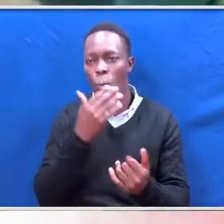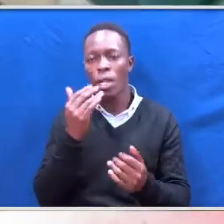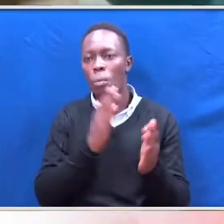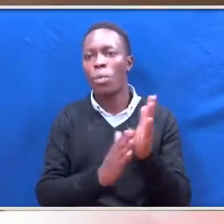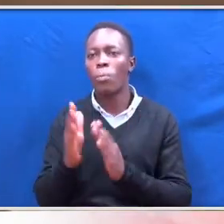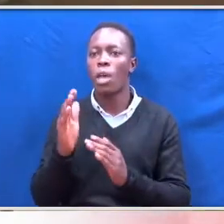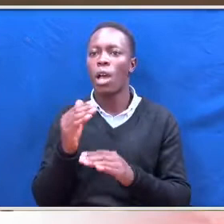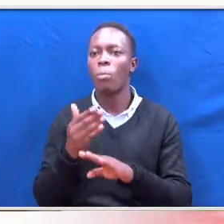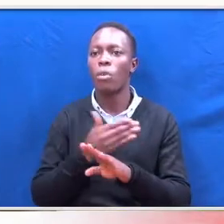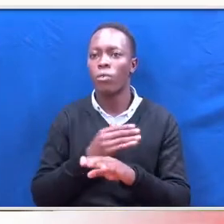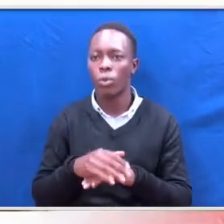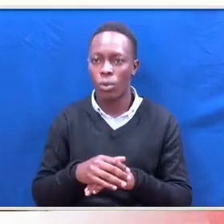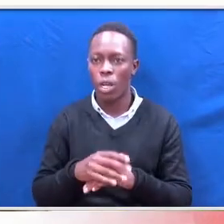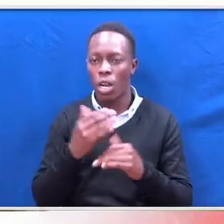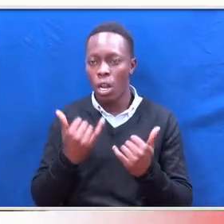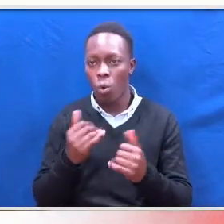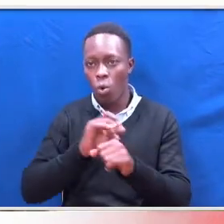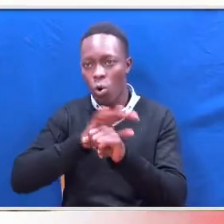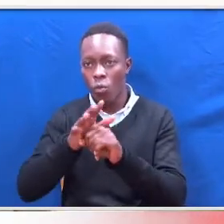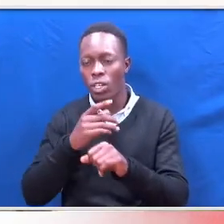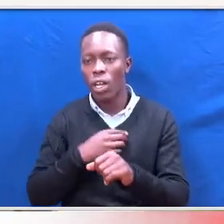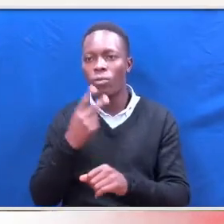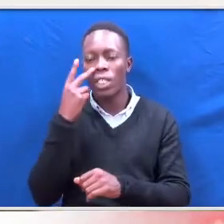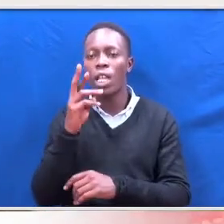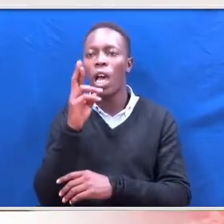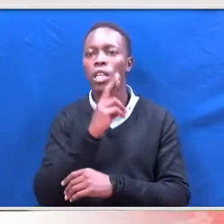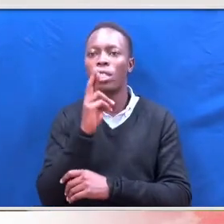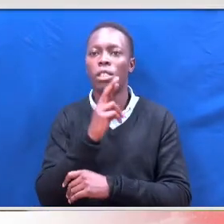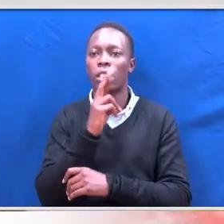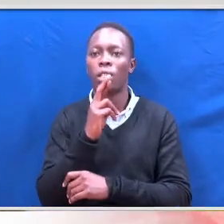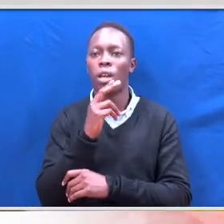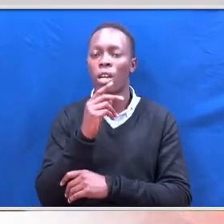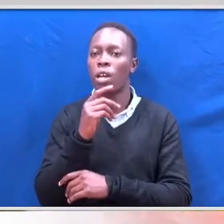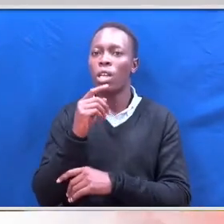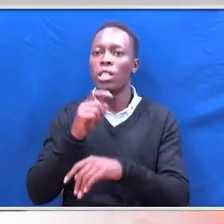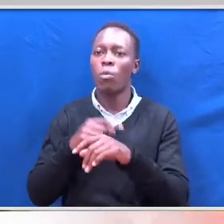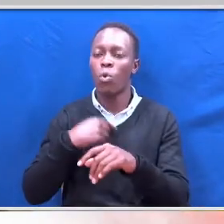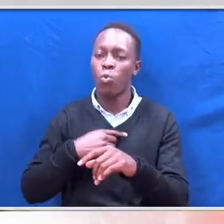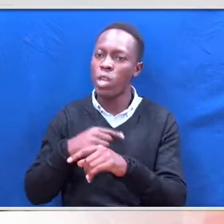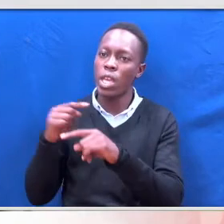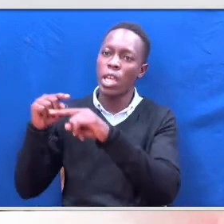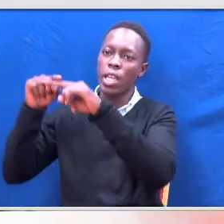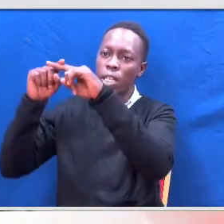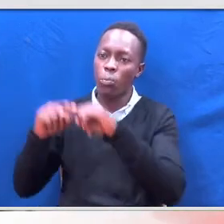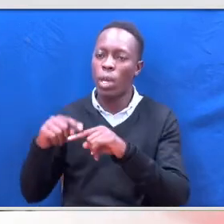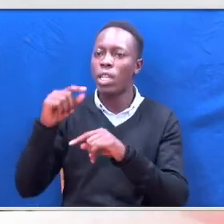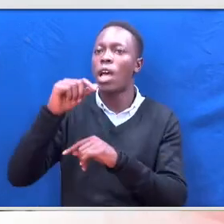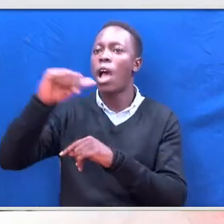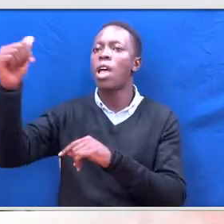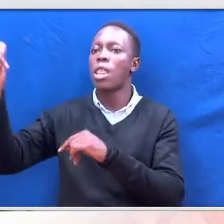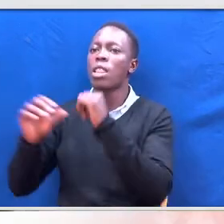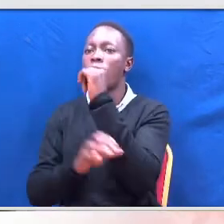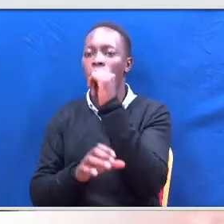prepared. You know, with COVID, we have seen the risk of relying on foreign importations. It is time for us to